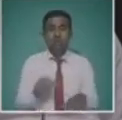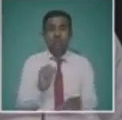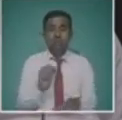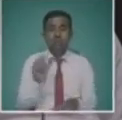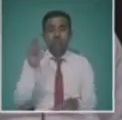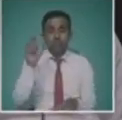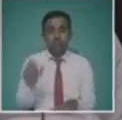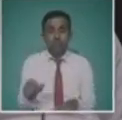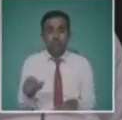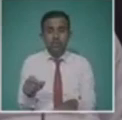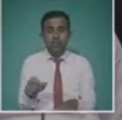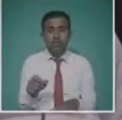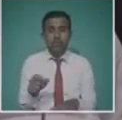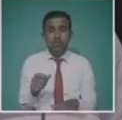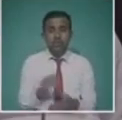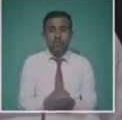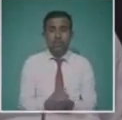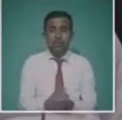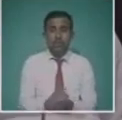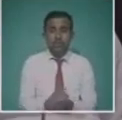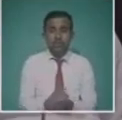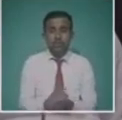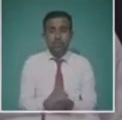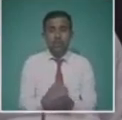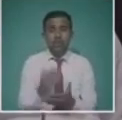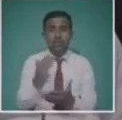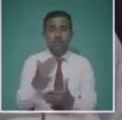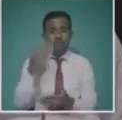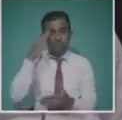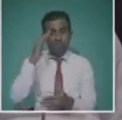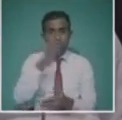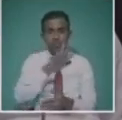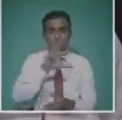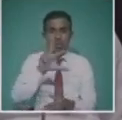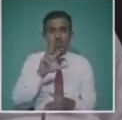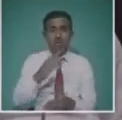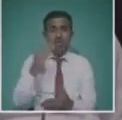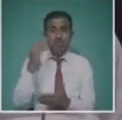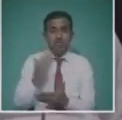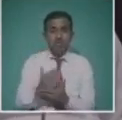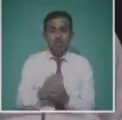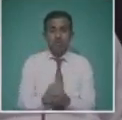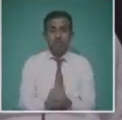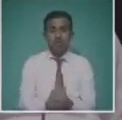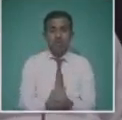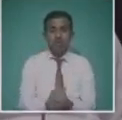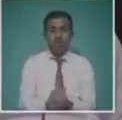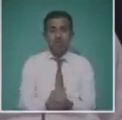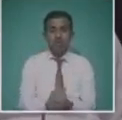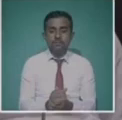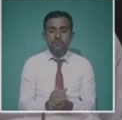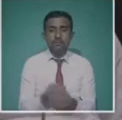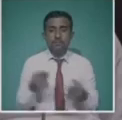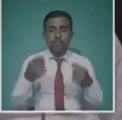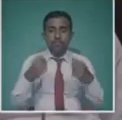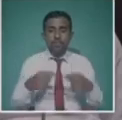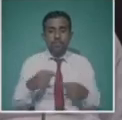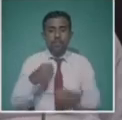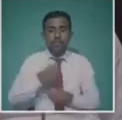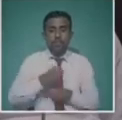Stockholm when he was 59 years old. And as soon as there was a small change in the government,